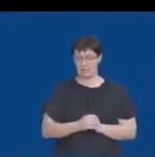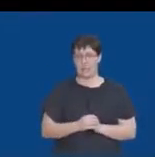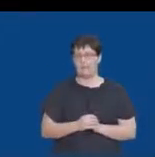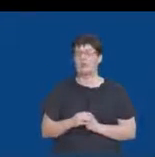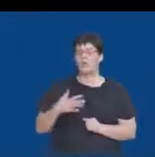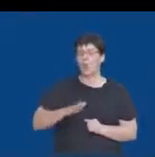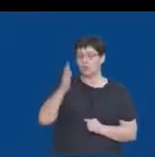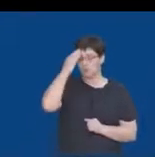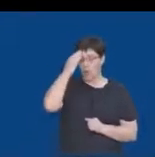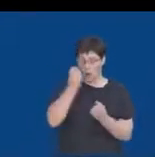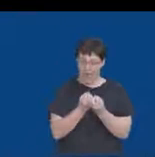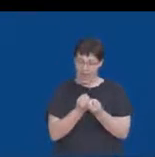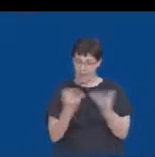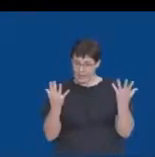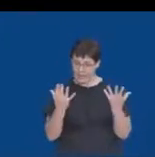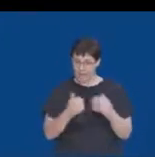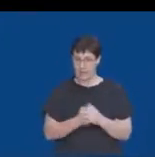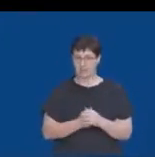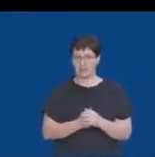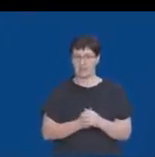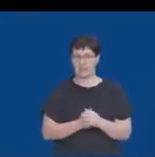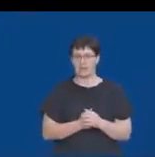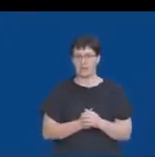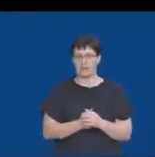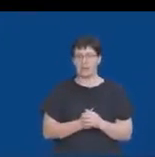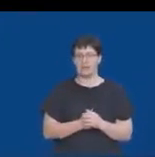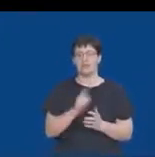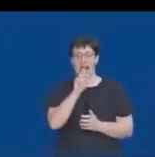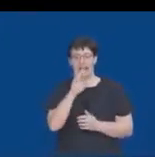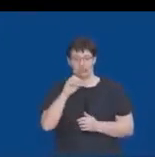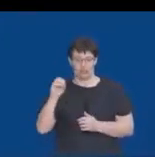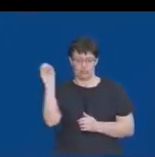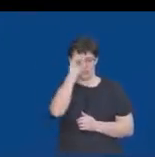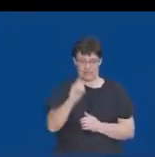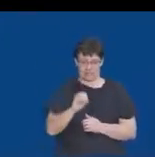and he wanted to know how many, and I've left out the million, was 100%.